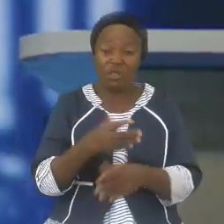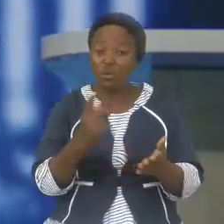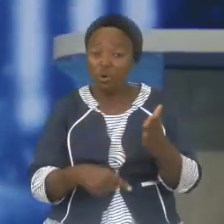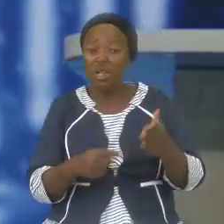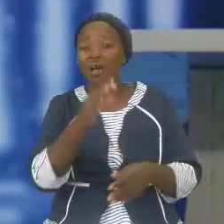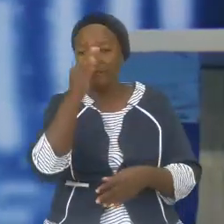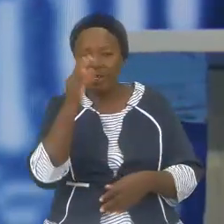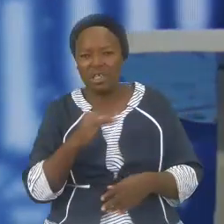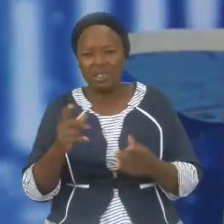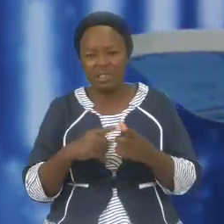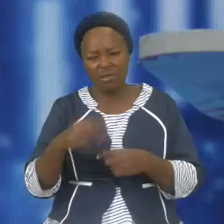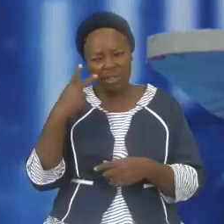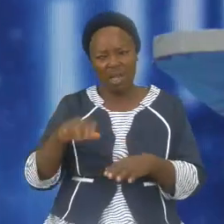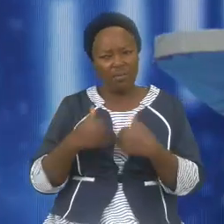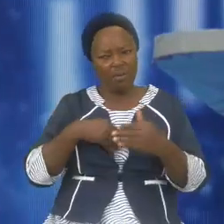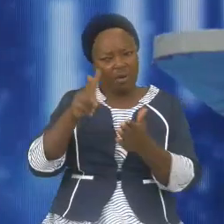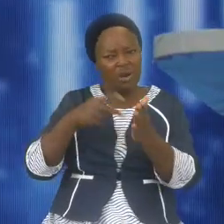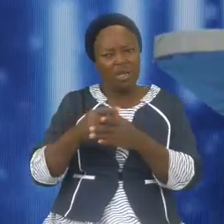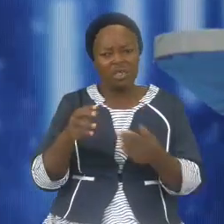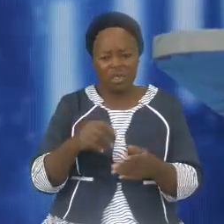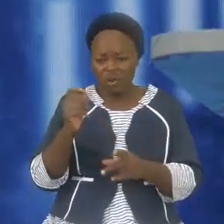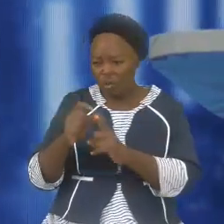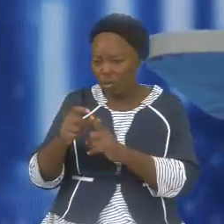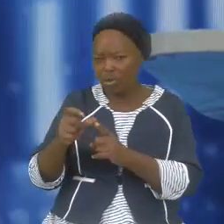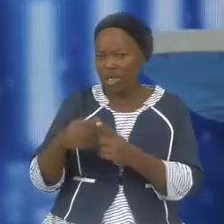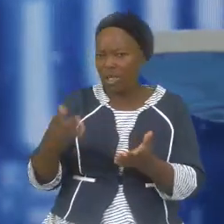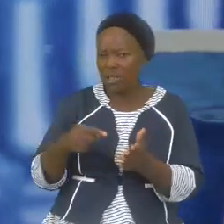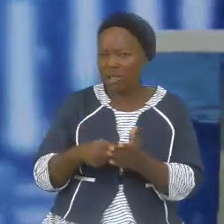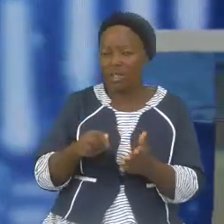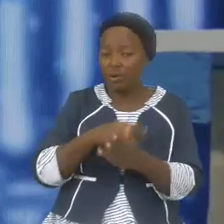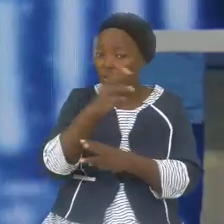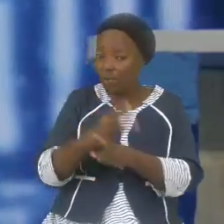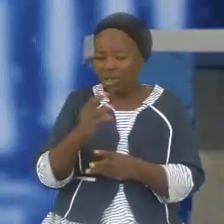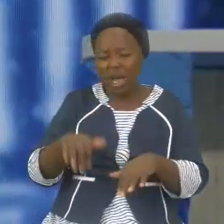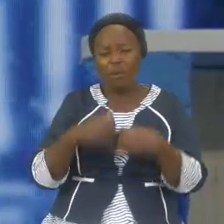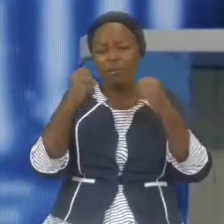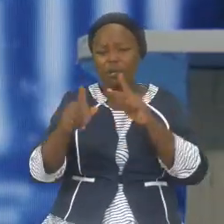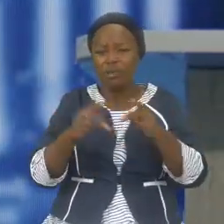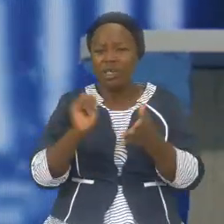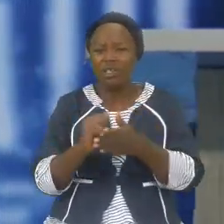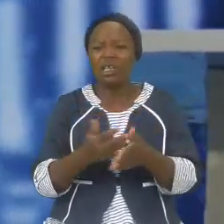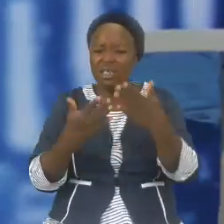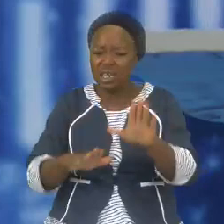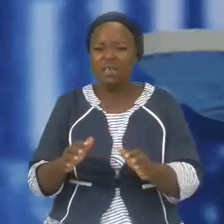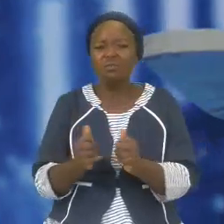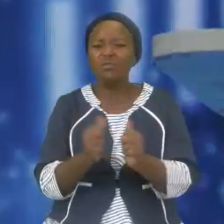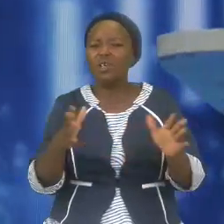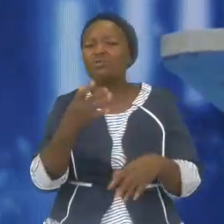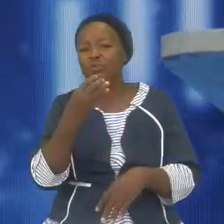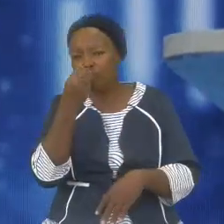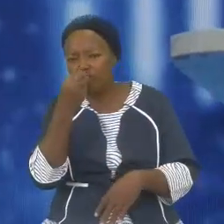you noticed, have you read the news in the world, how many people are dying of malnutrition because there